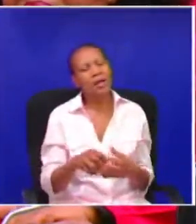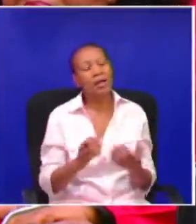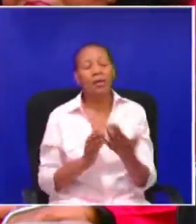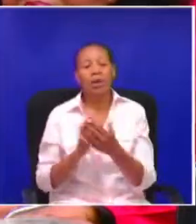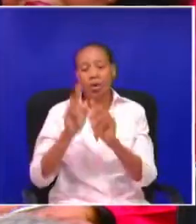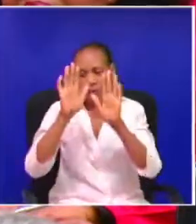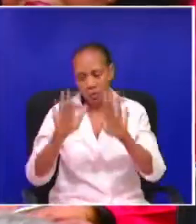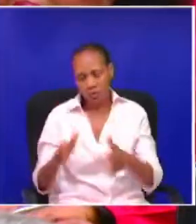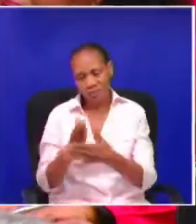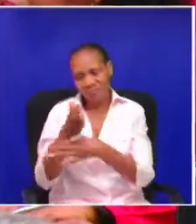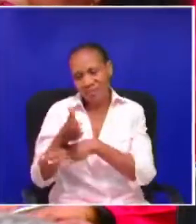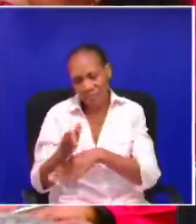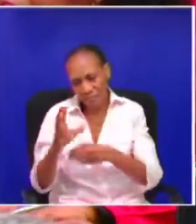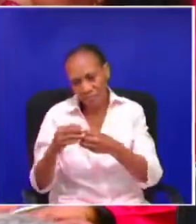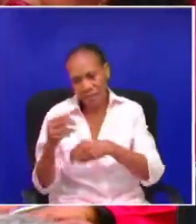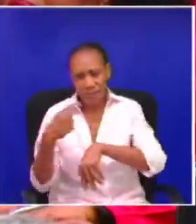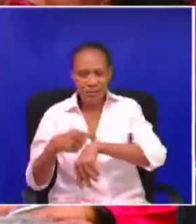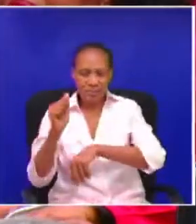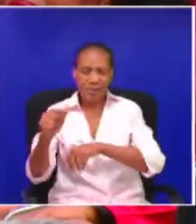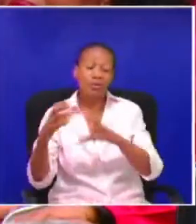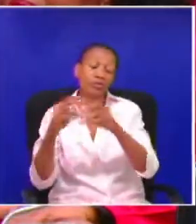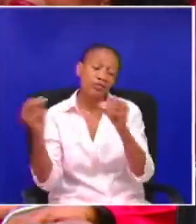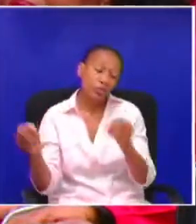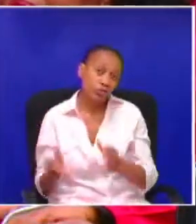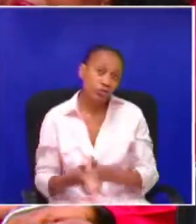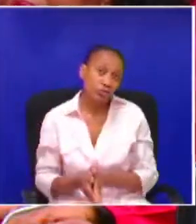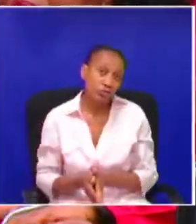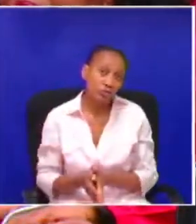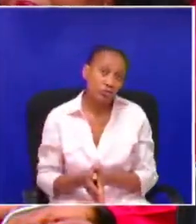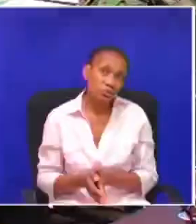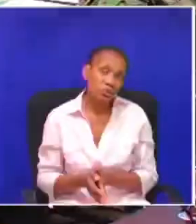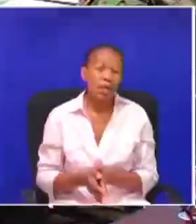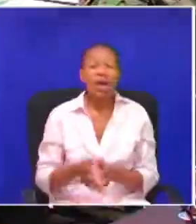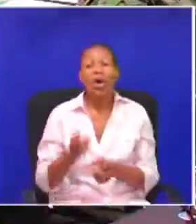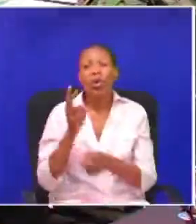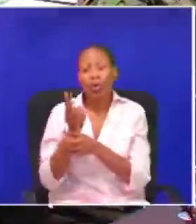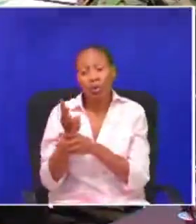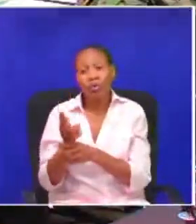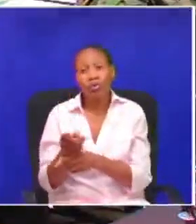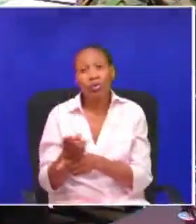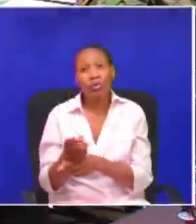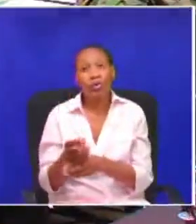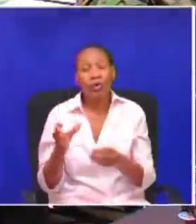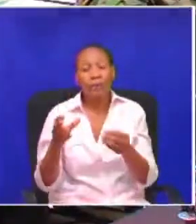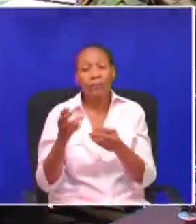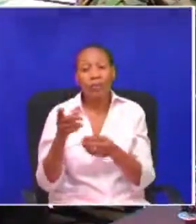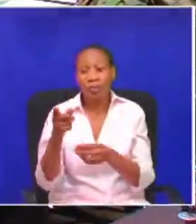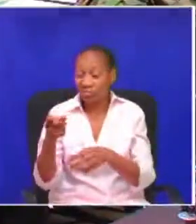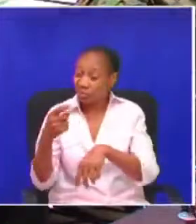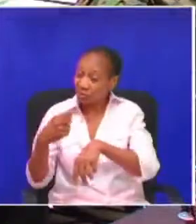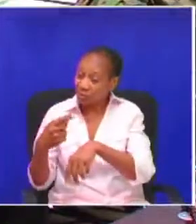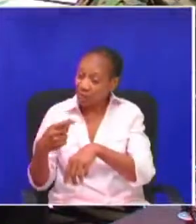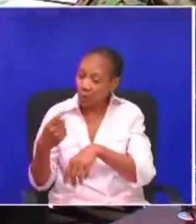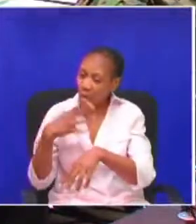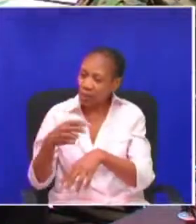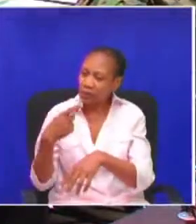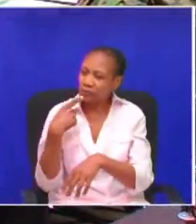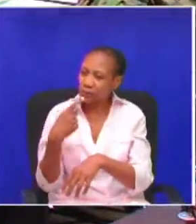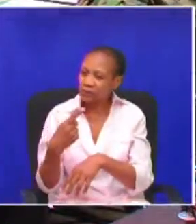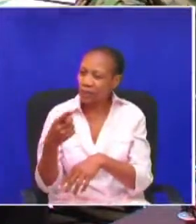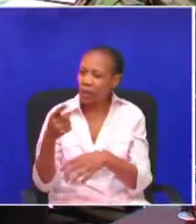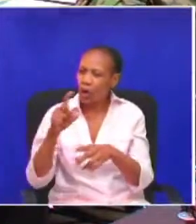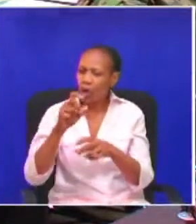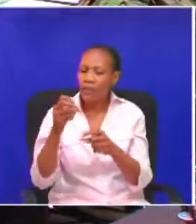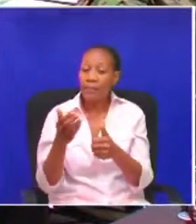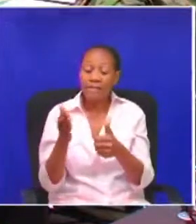honourable being member, used your to time is up. protect private capital. But Thank can you. I also advise the honourable member that you have moved beyond the original question